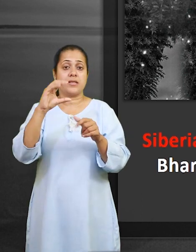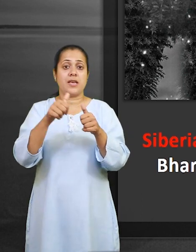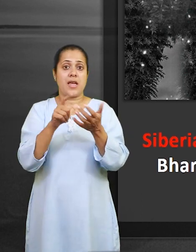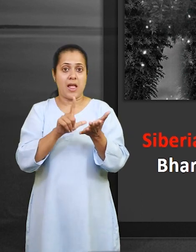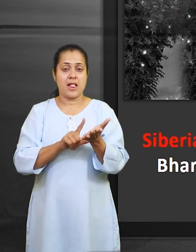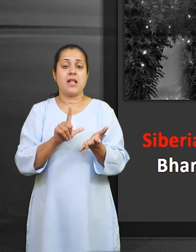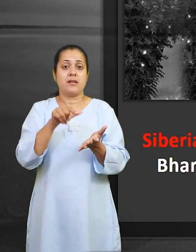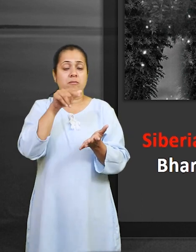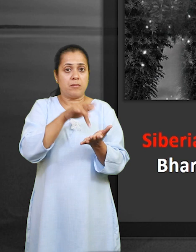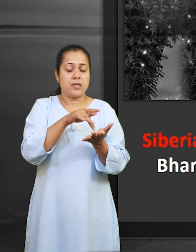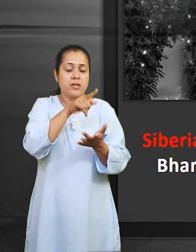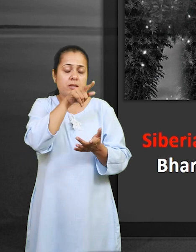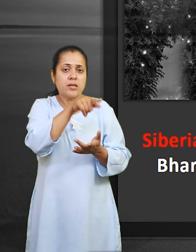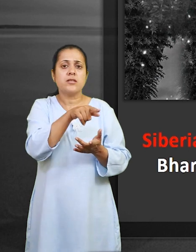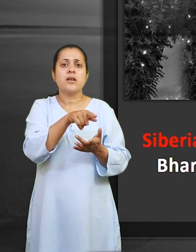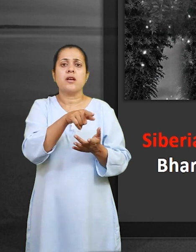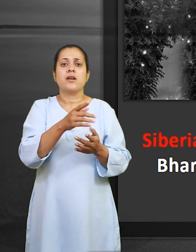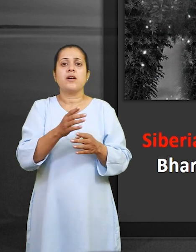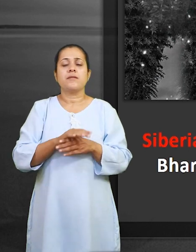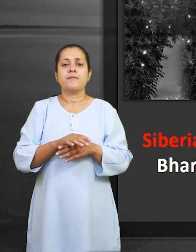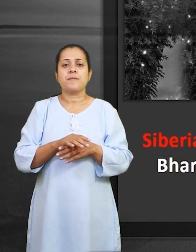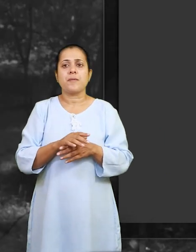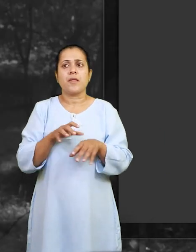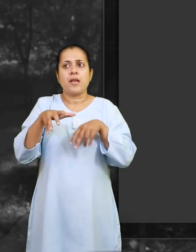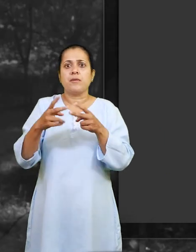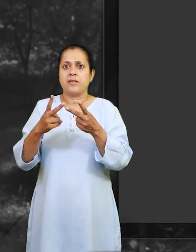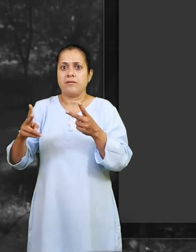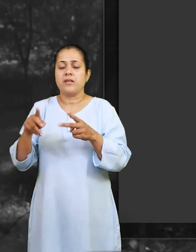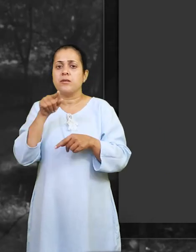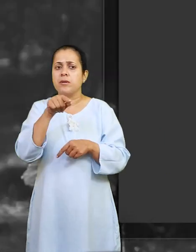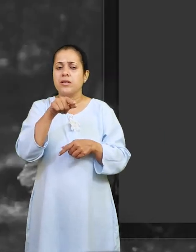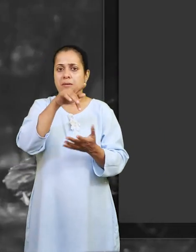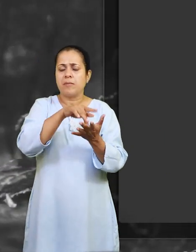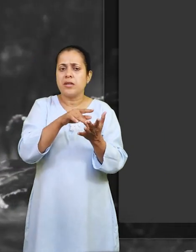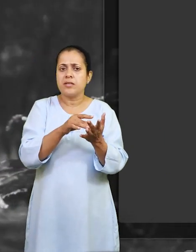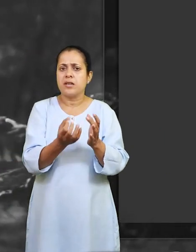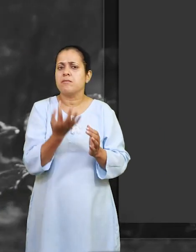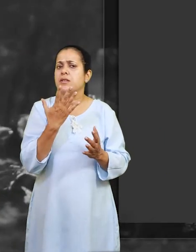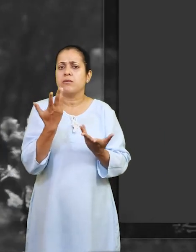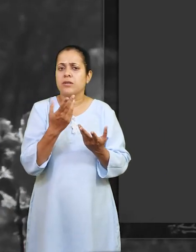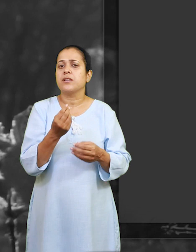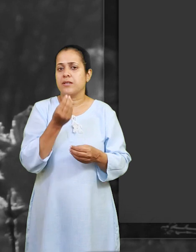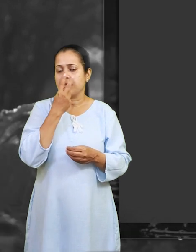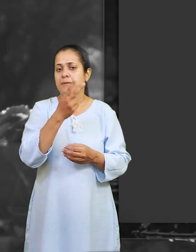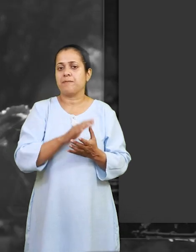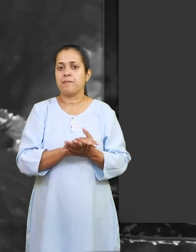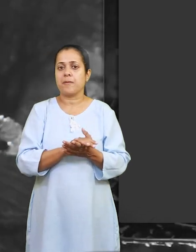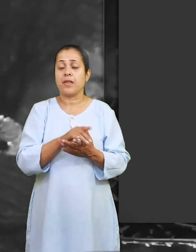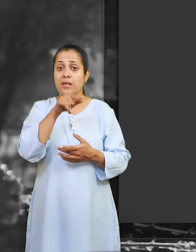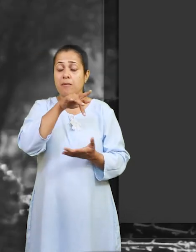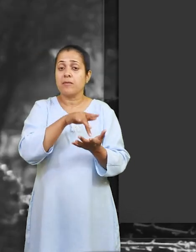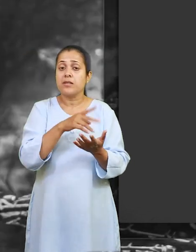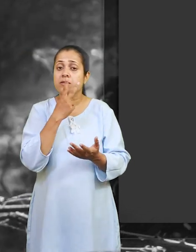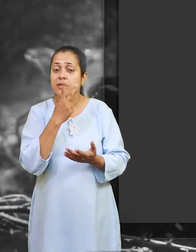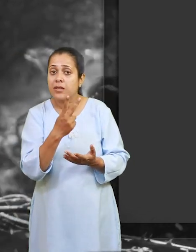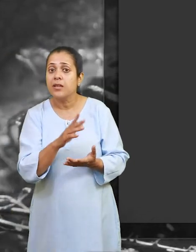that, let us look at the characteristics of tropical rainforest. This is the places where